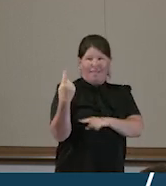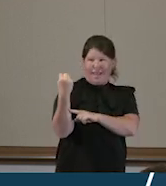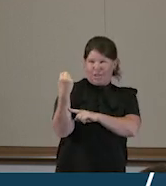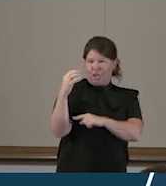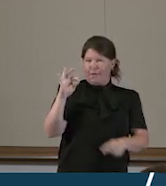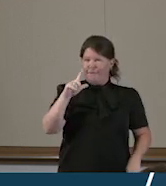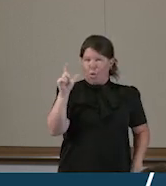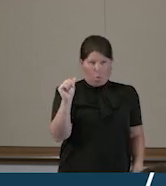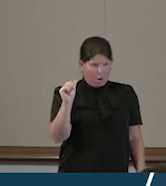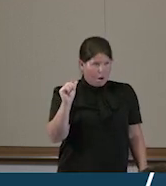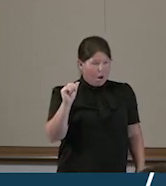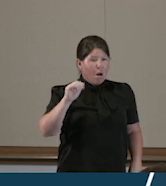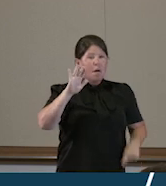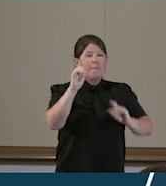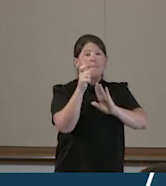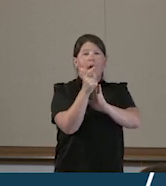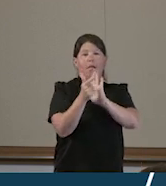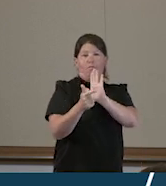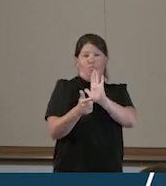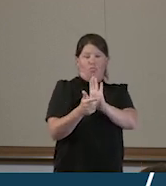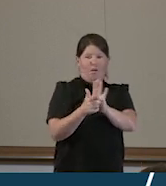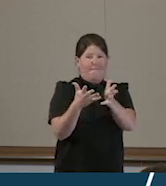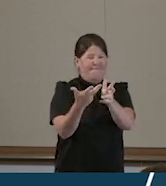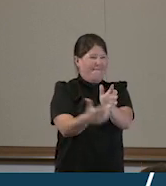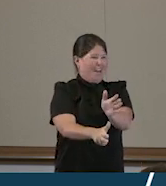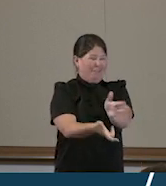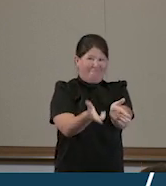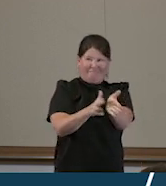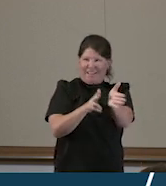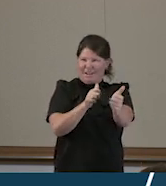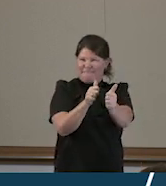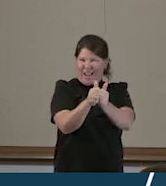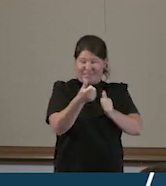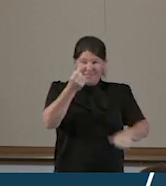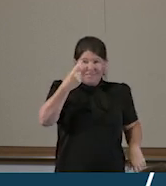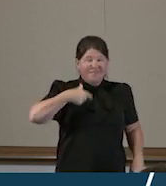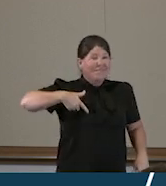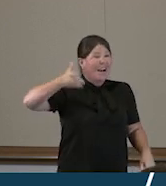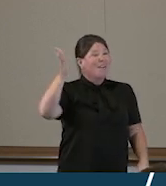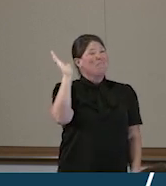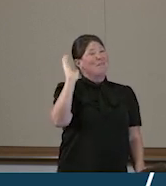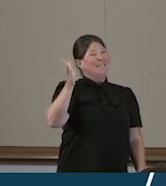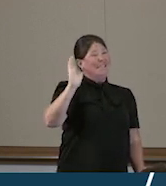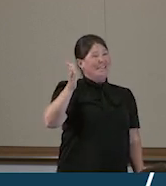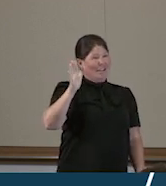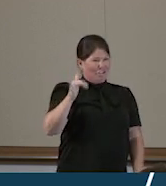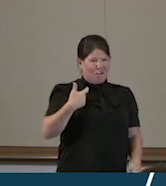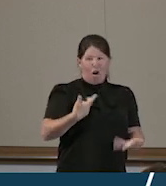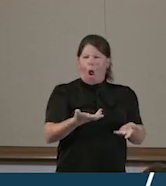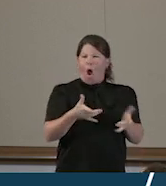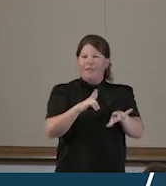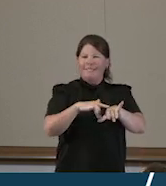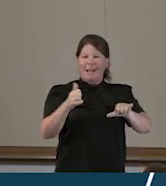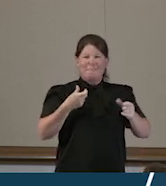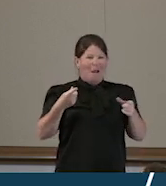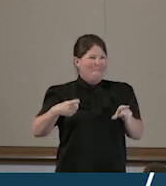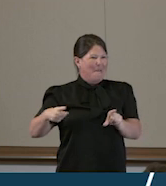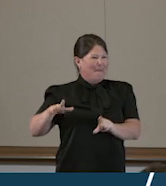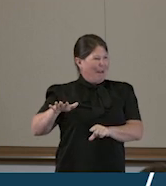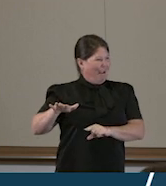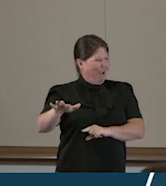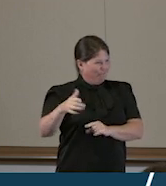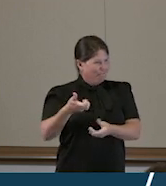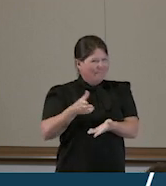the law was signed and passed as I was giving my presentation. It was passed in